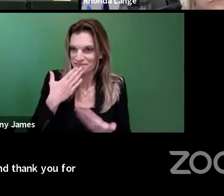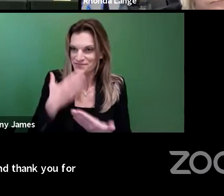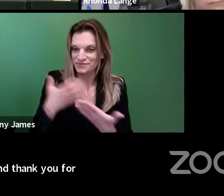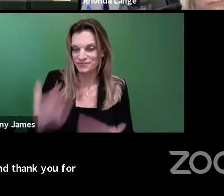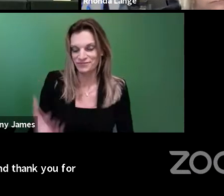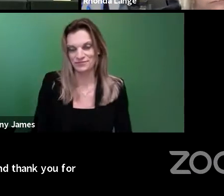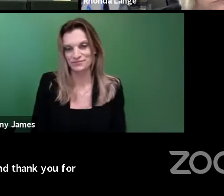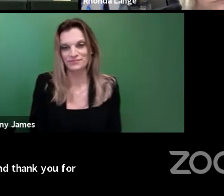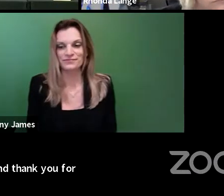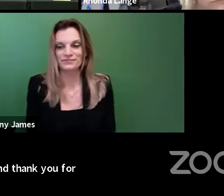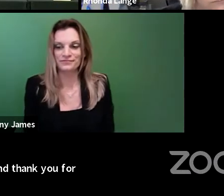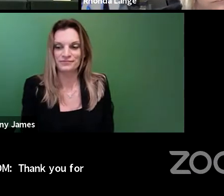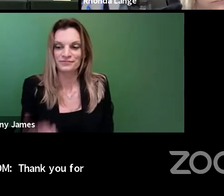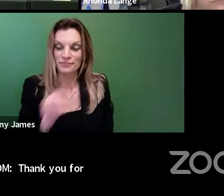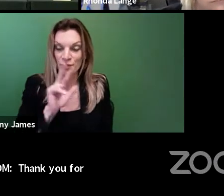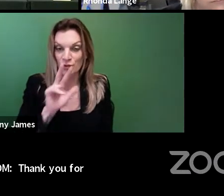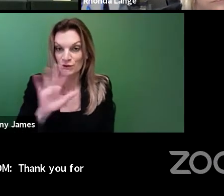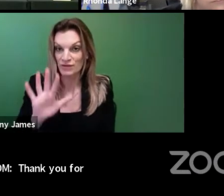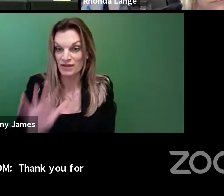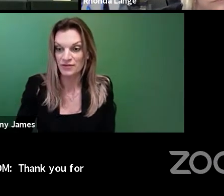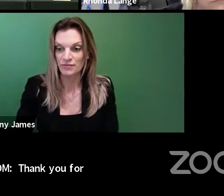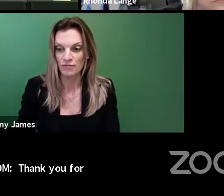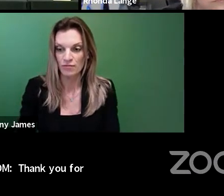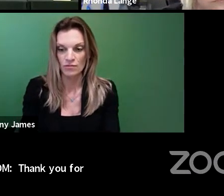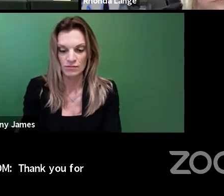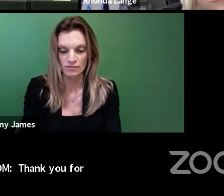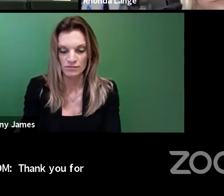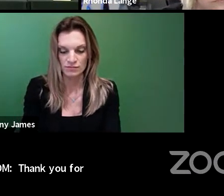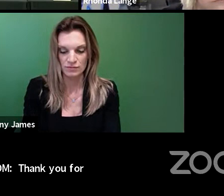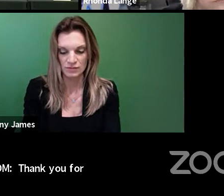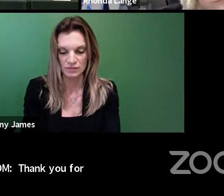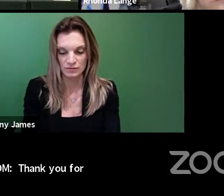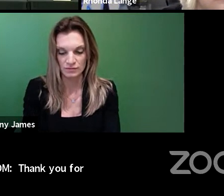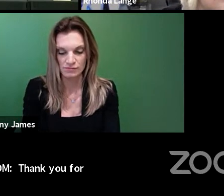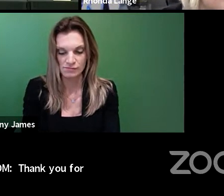the commission. 35.